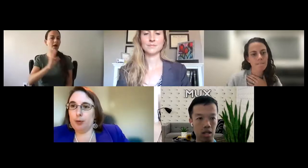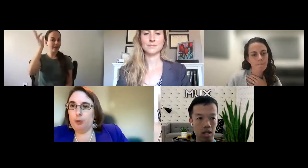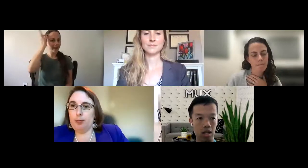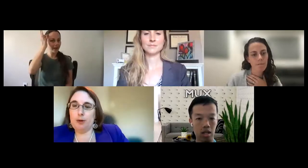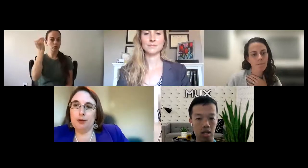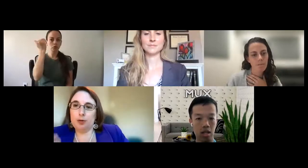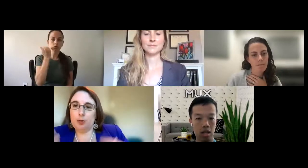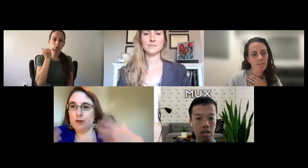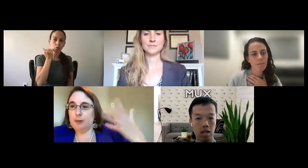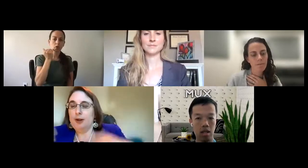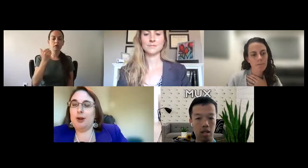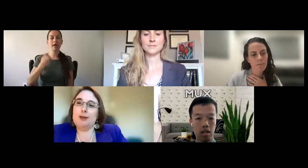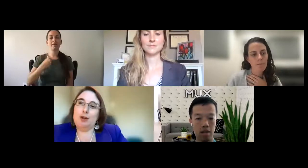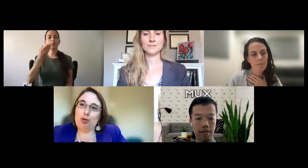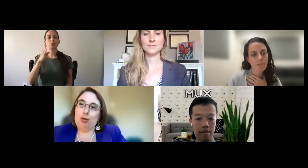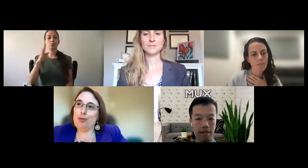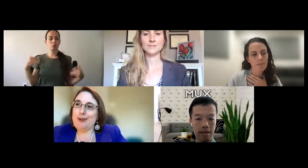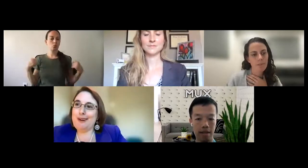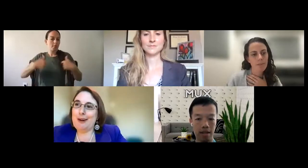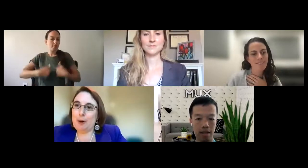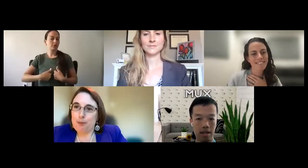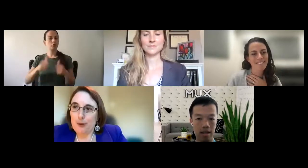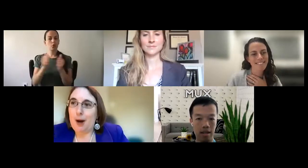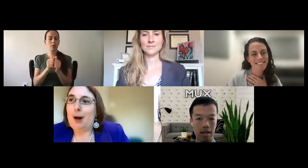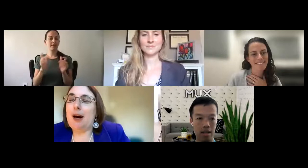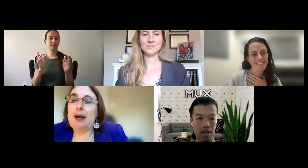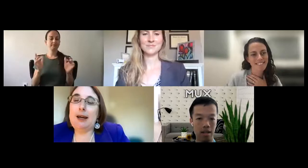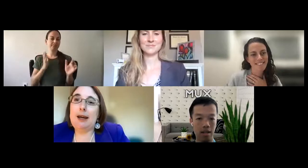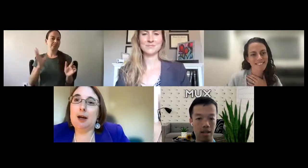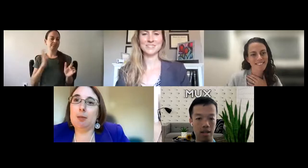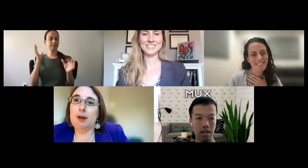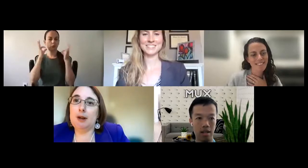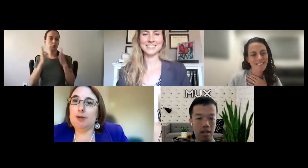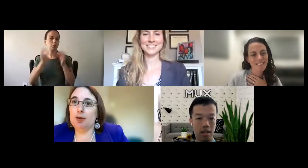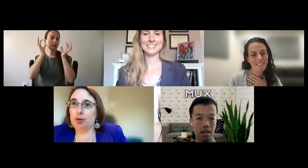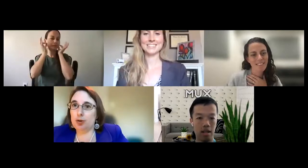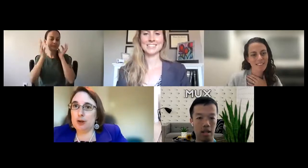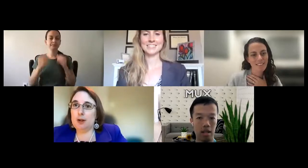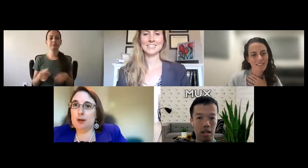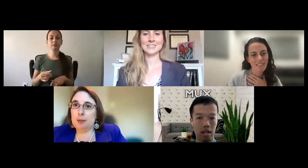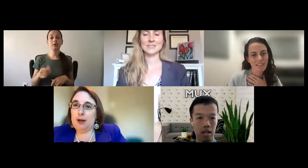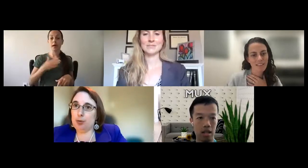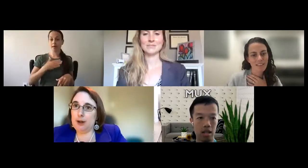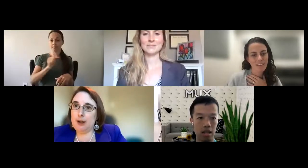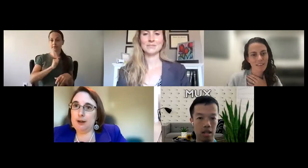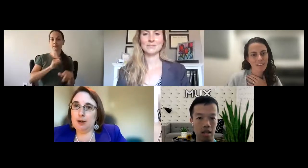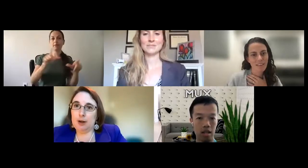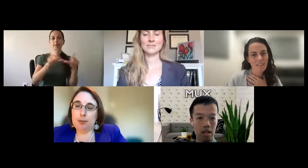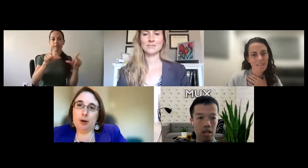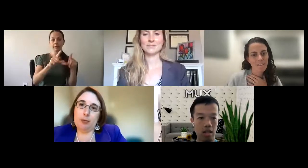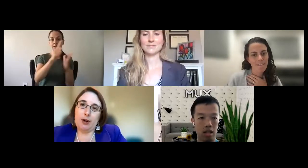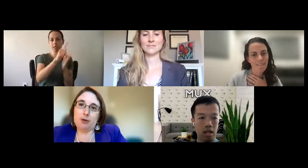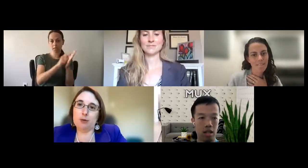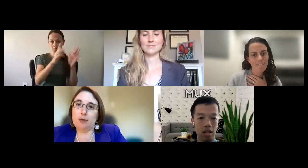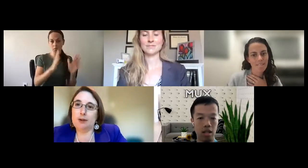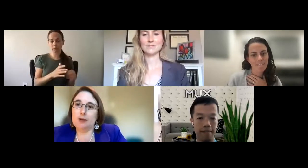wearing a blue blazer with some fancy jewelry. I am a licensed attorney by trade, and